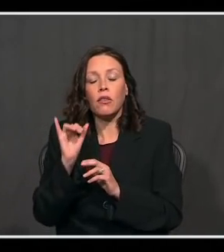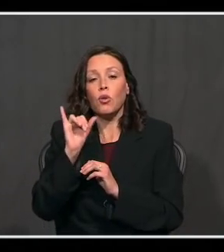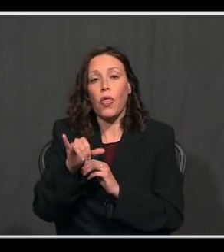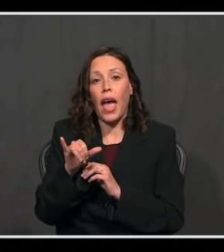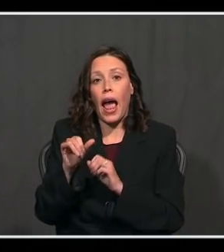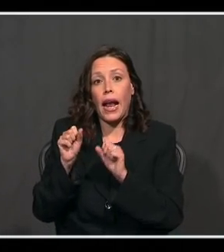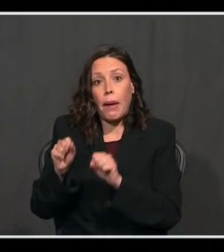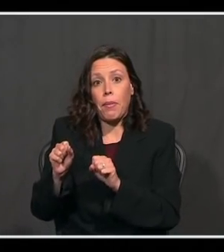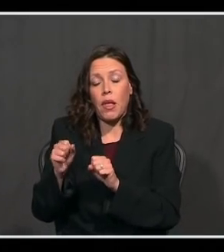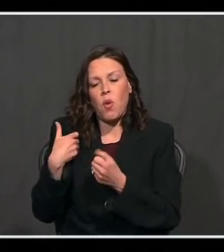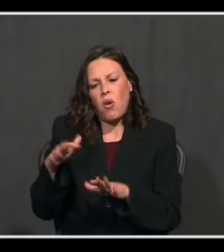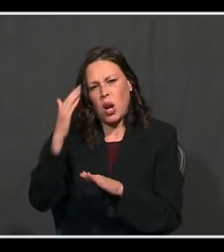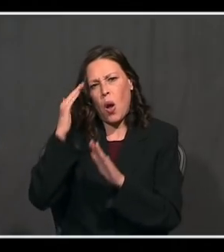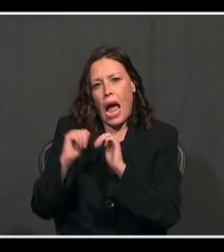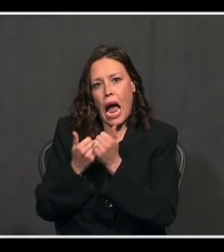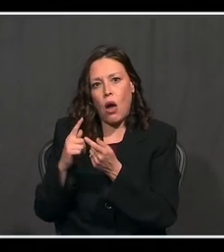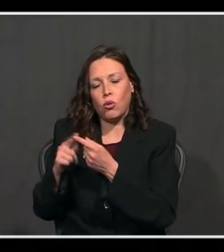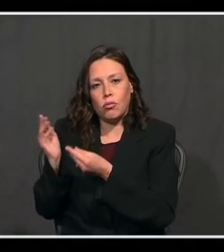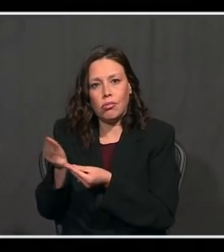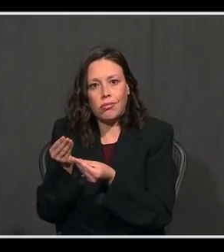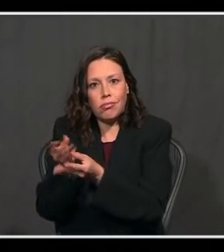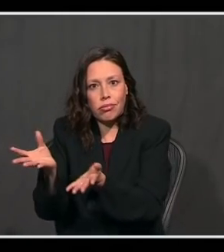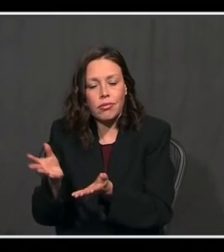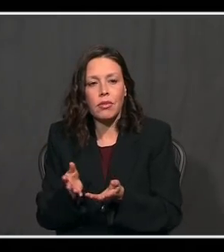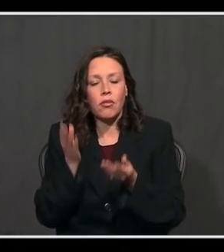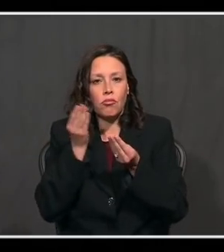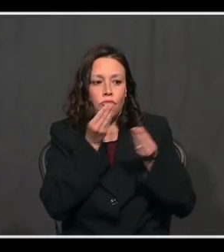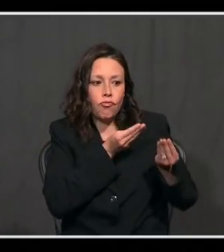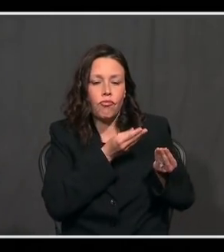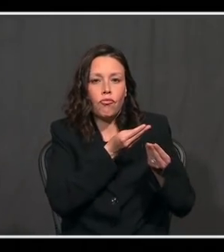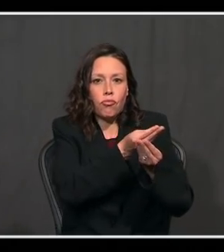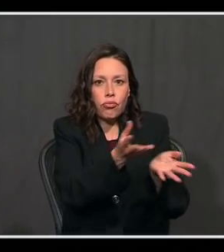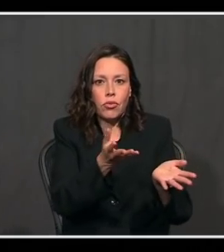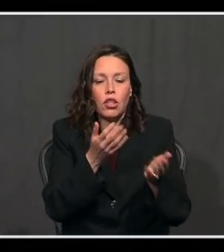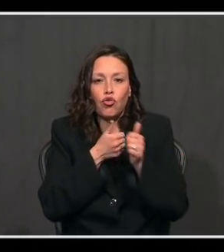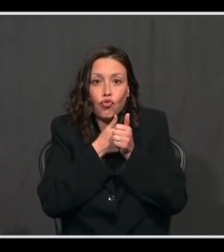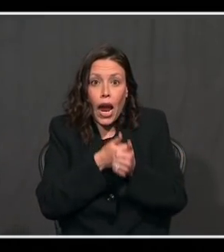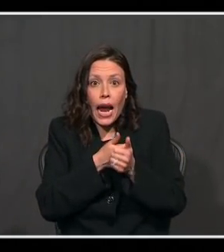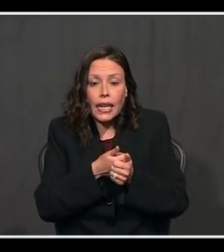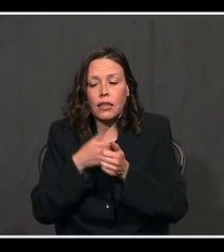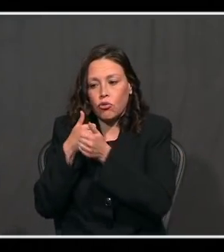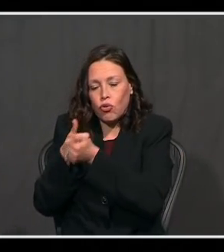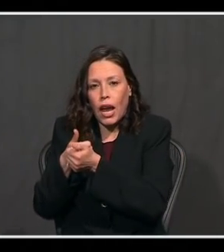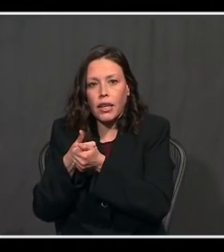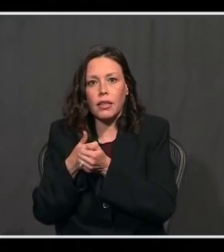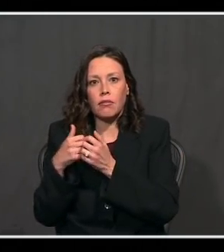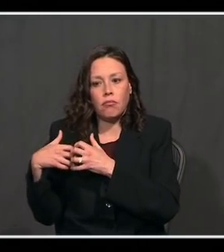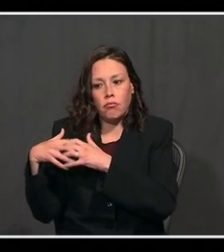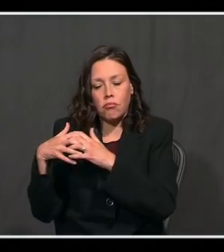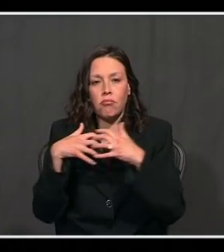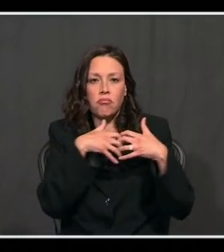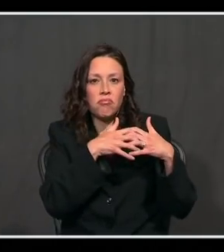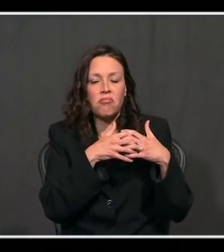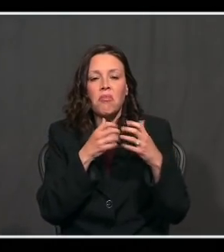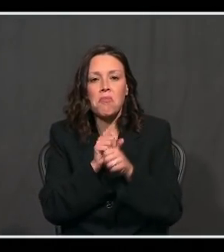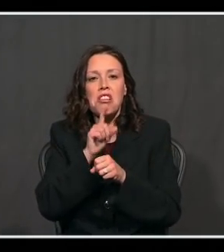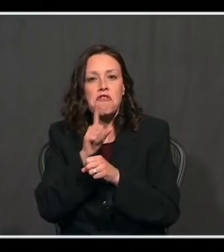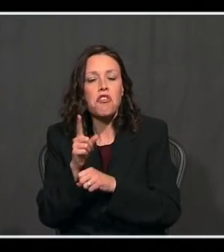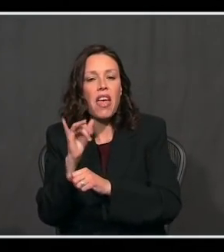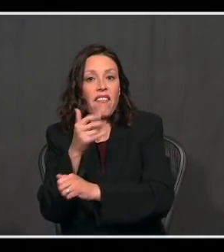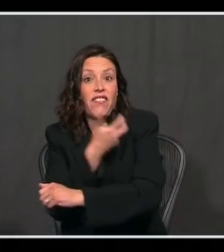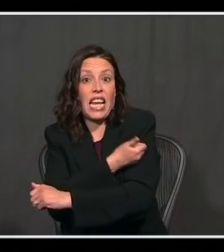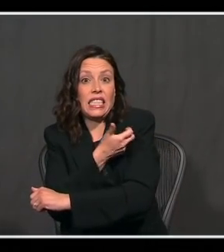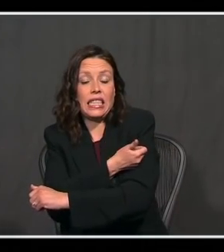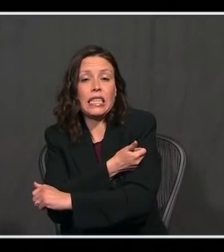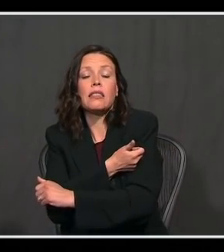we know how to do, and we know how to track and how to implement it and how to make sure that the vaccine